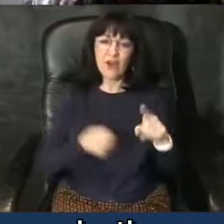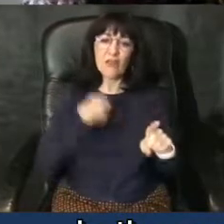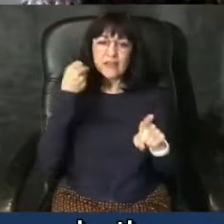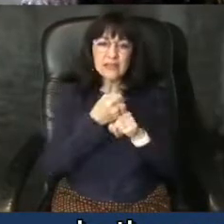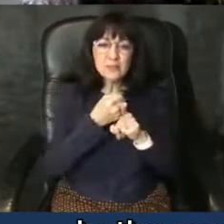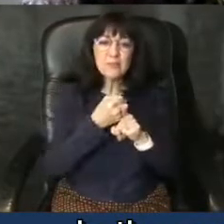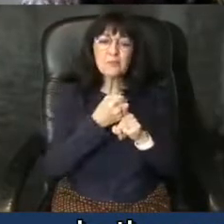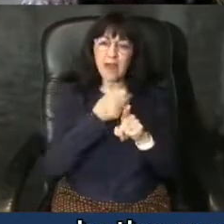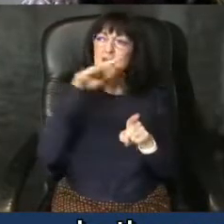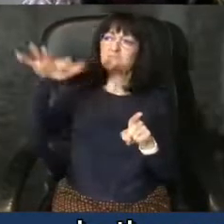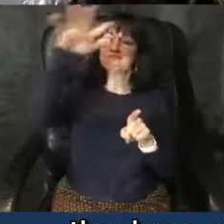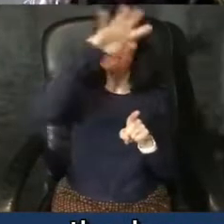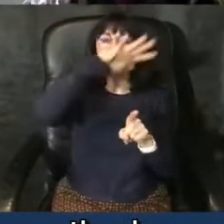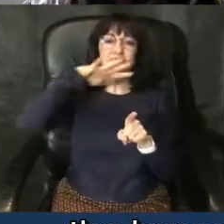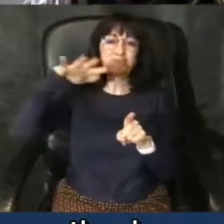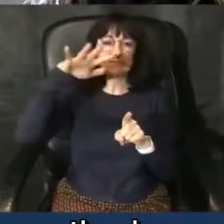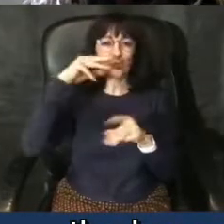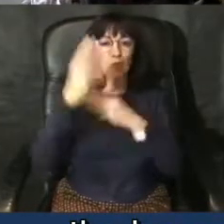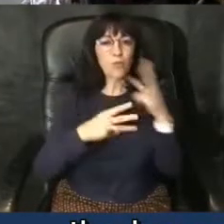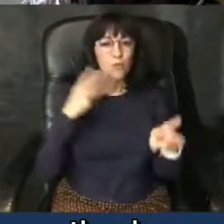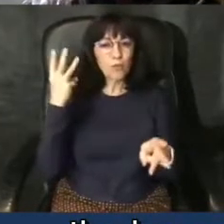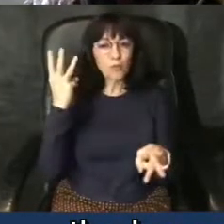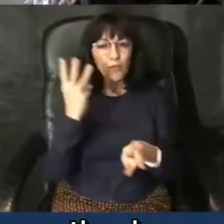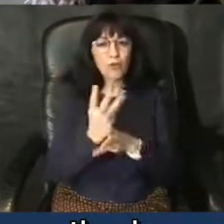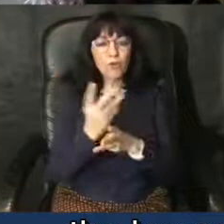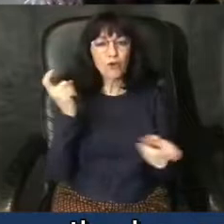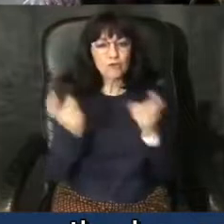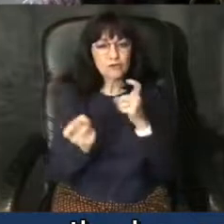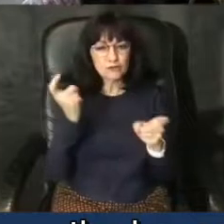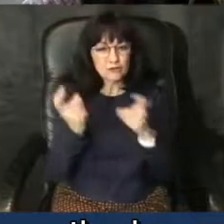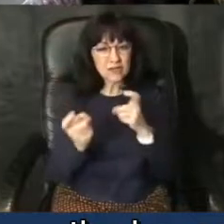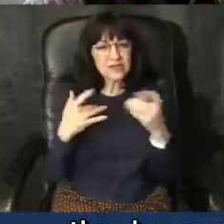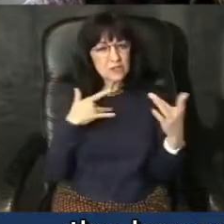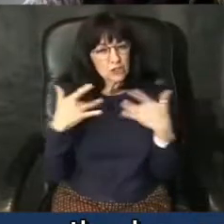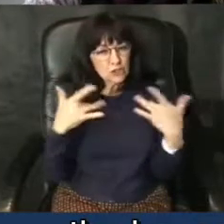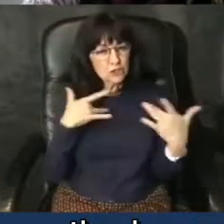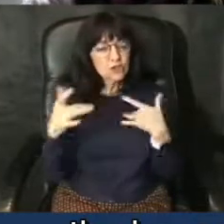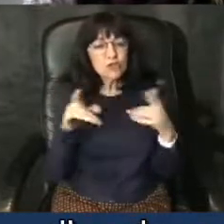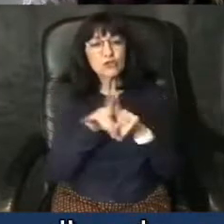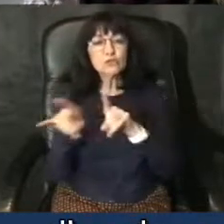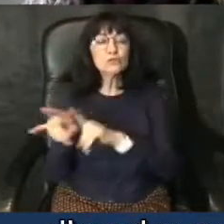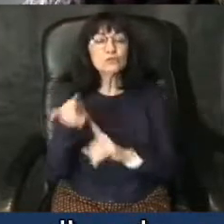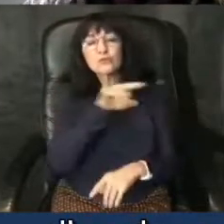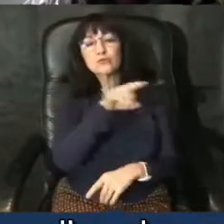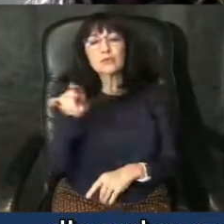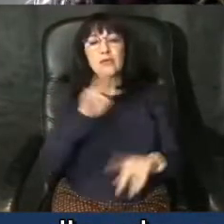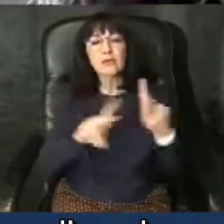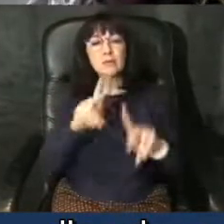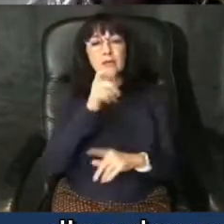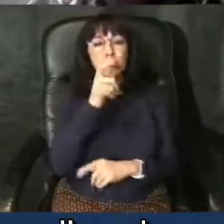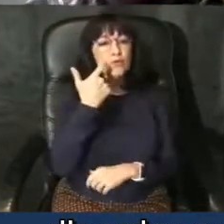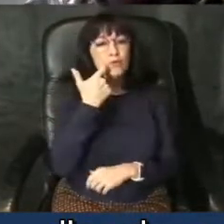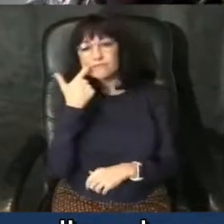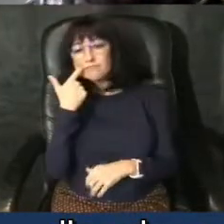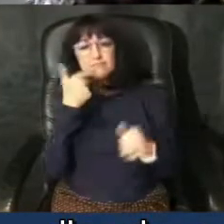And we're also very concerned about the impact on those who are struggling with a substance use disorder and their